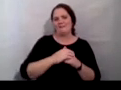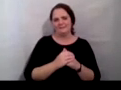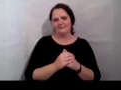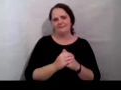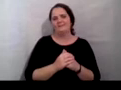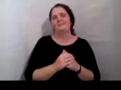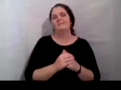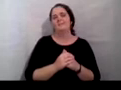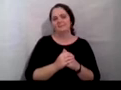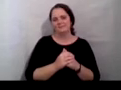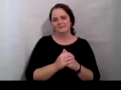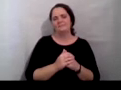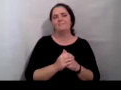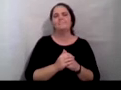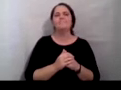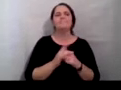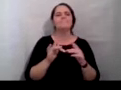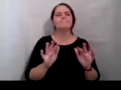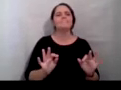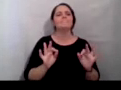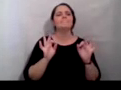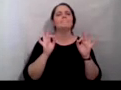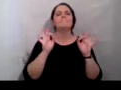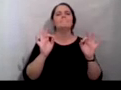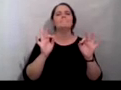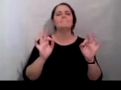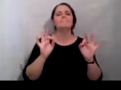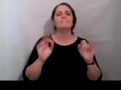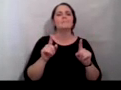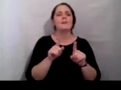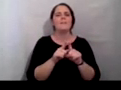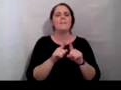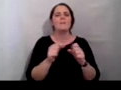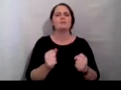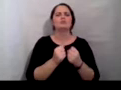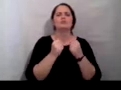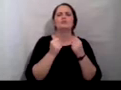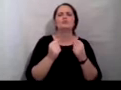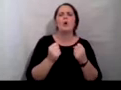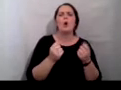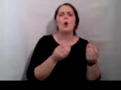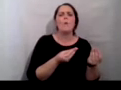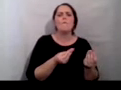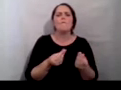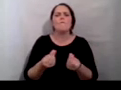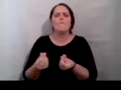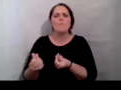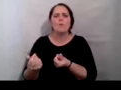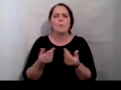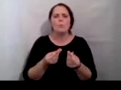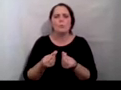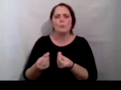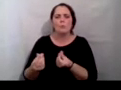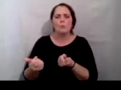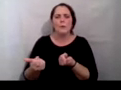to argue is aesthetically characterised as a potent fluidity that underpins